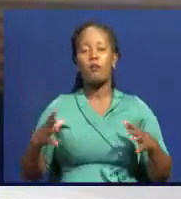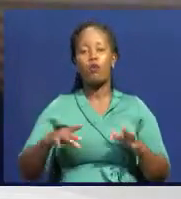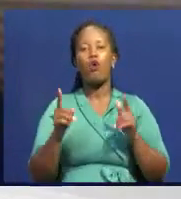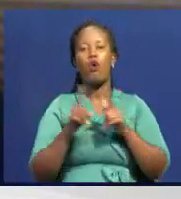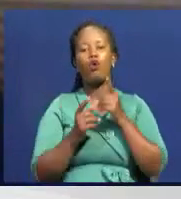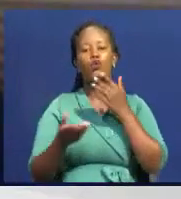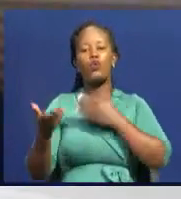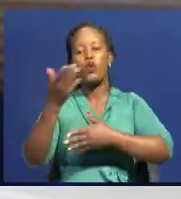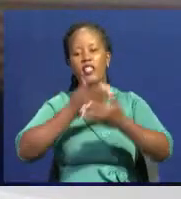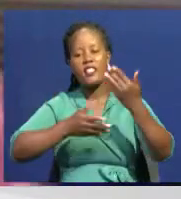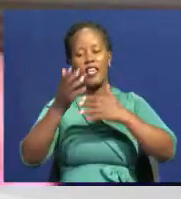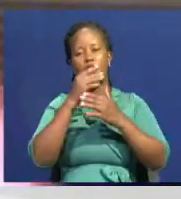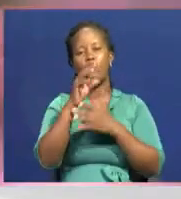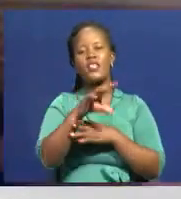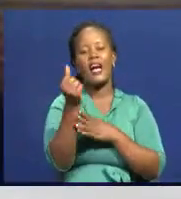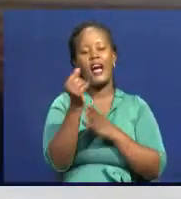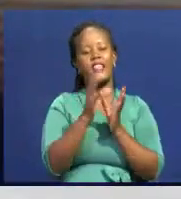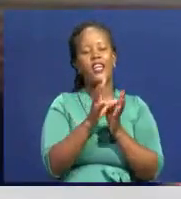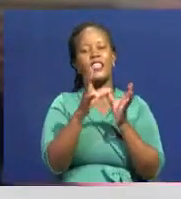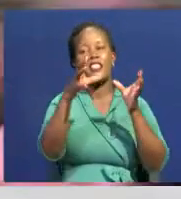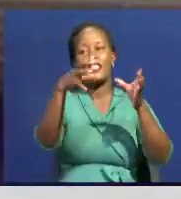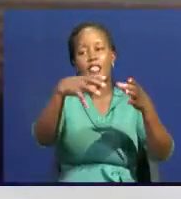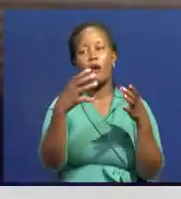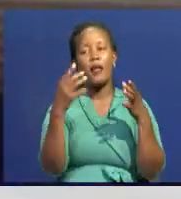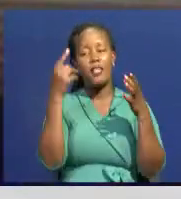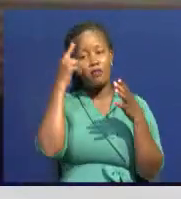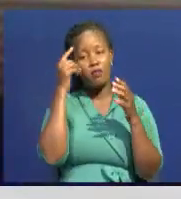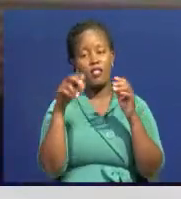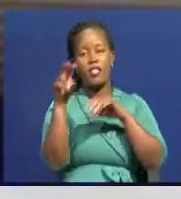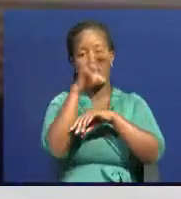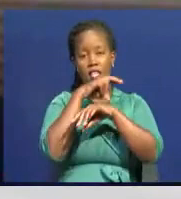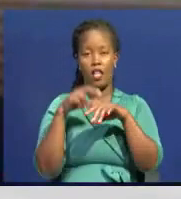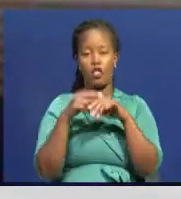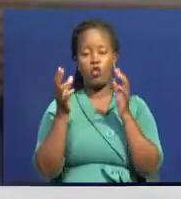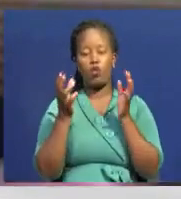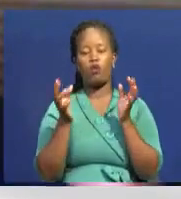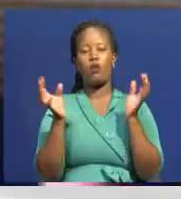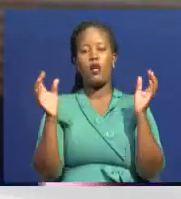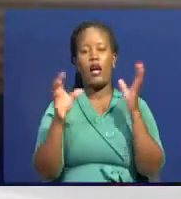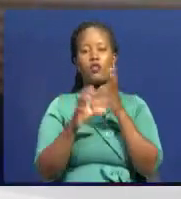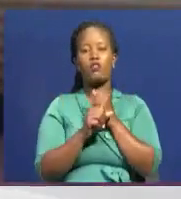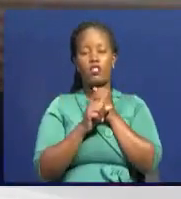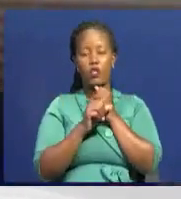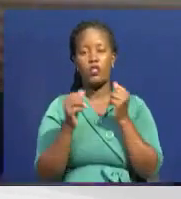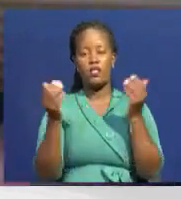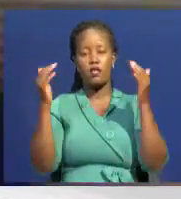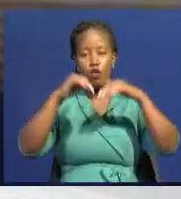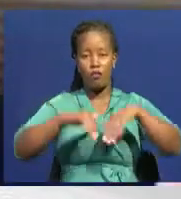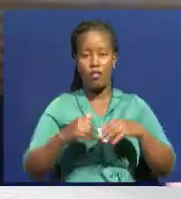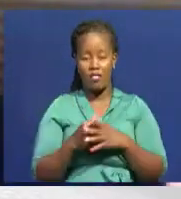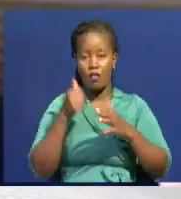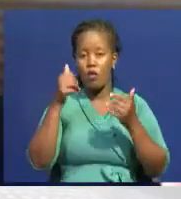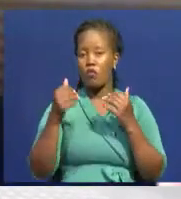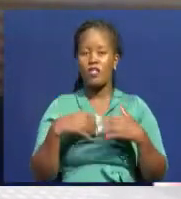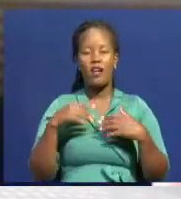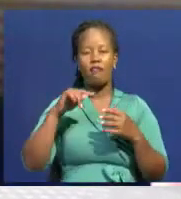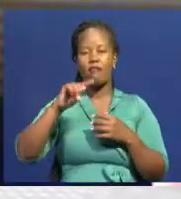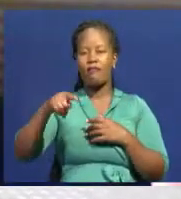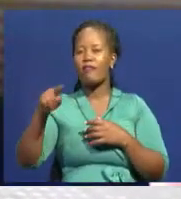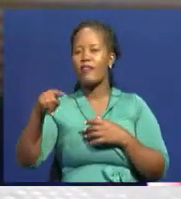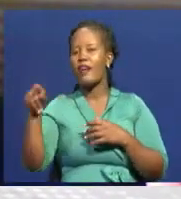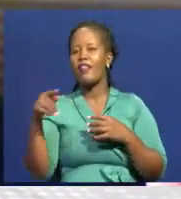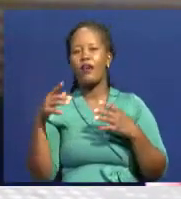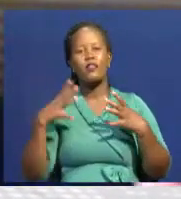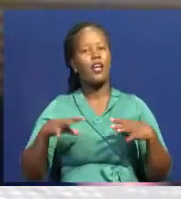with other agents for what they call National Association of Realtors events, which brings in thousands and thousands of people